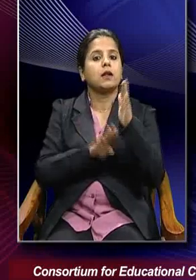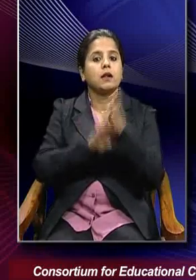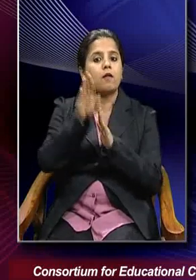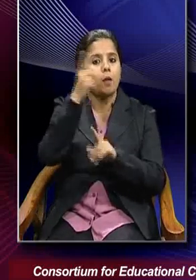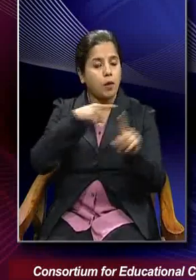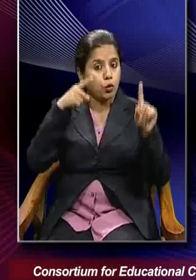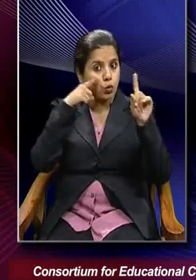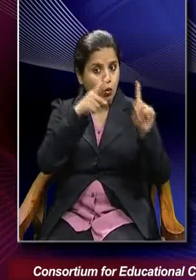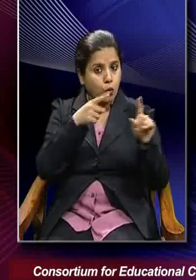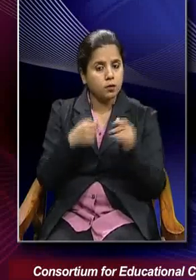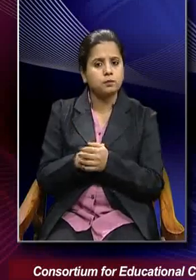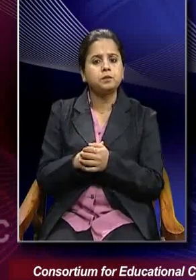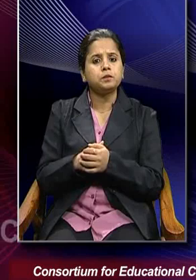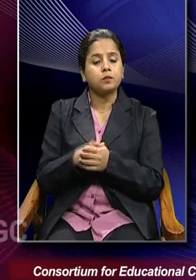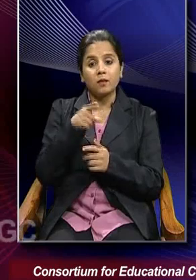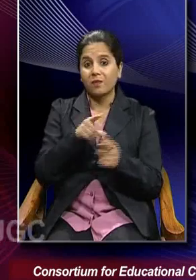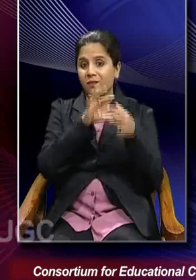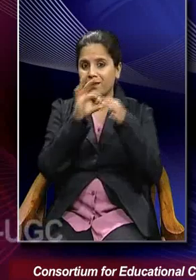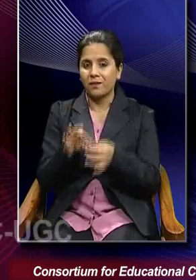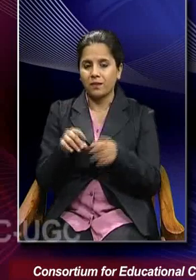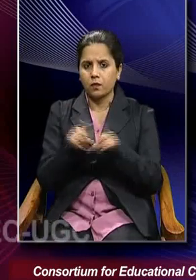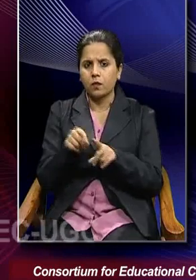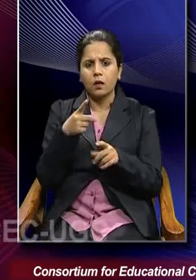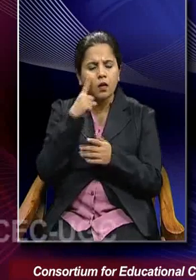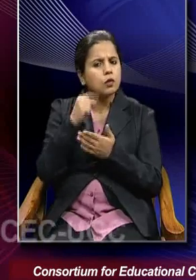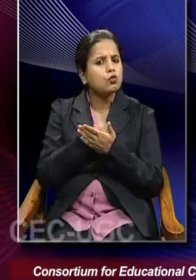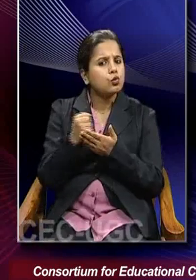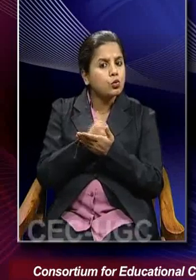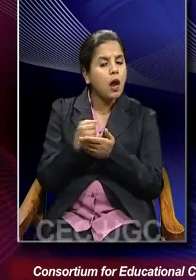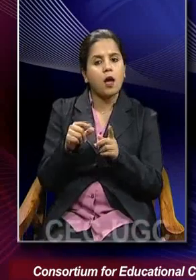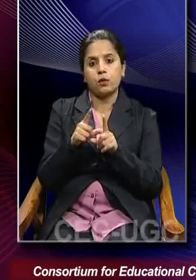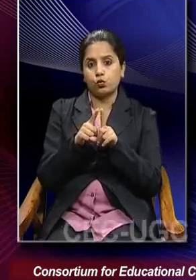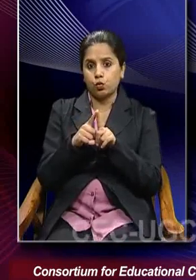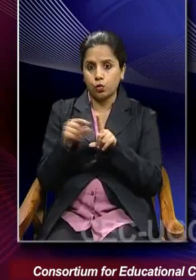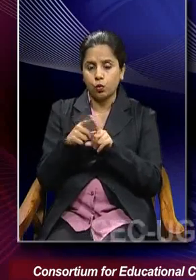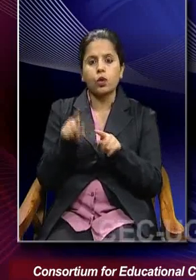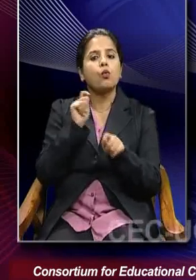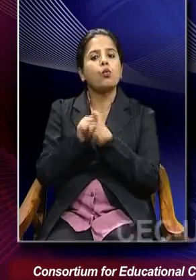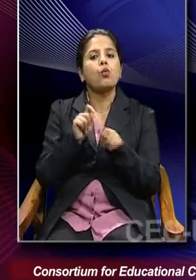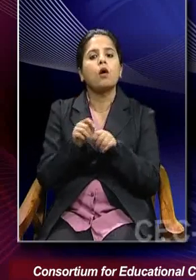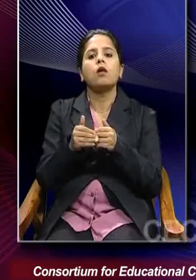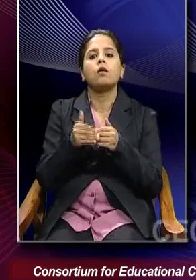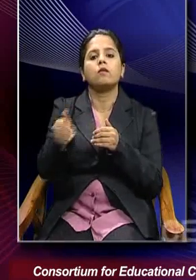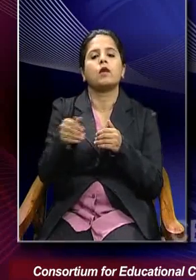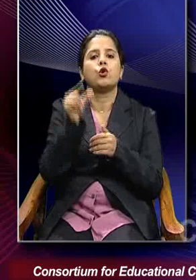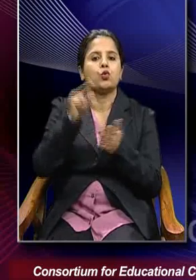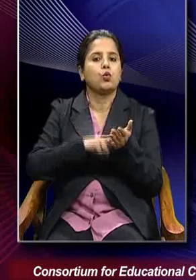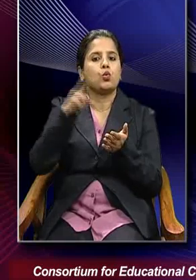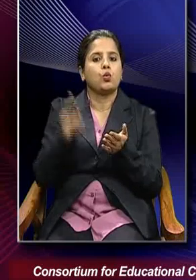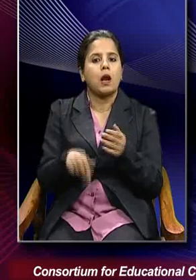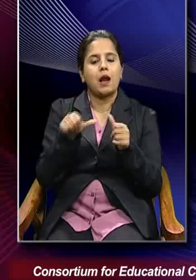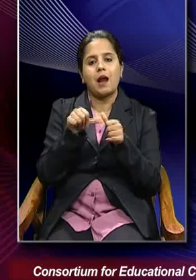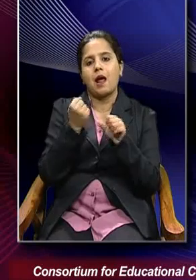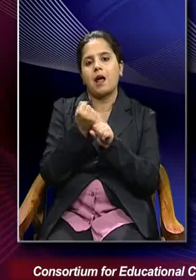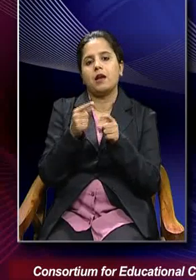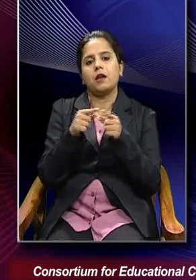Goals, with that it attempted to work towards the United Nations agenda